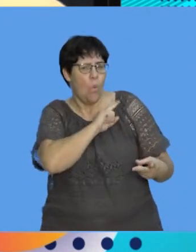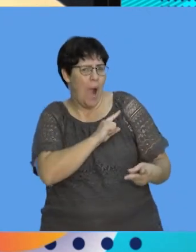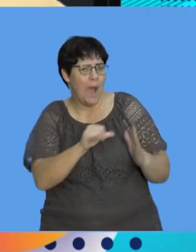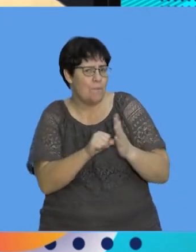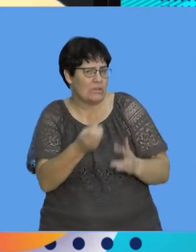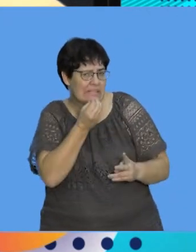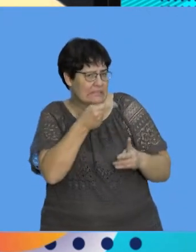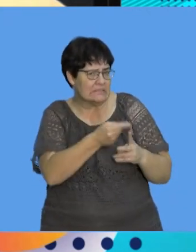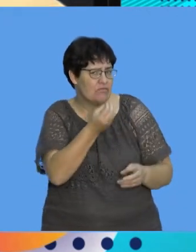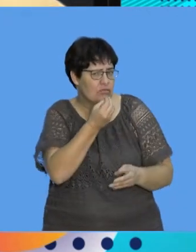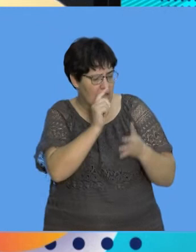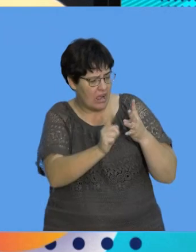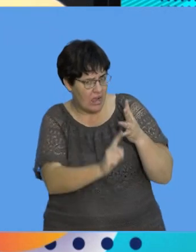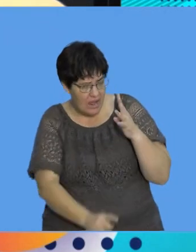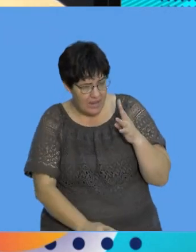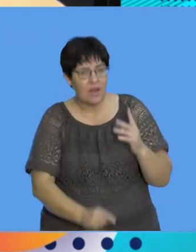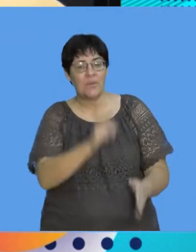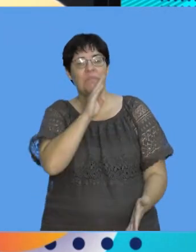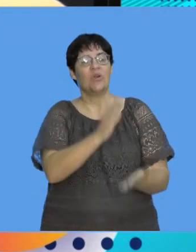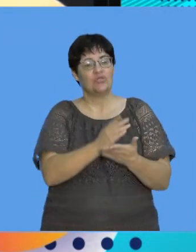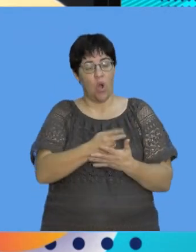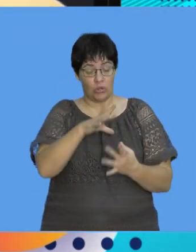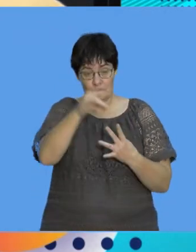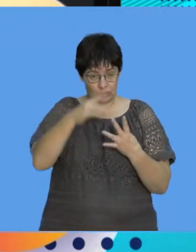eating, and make sure you make good